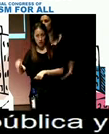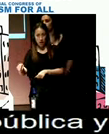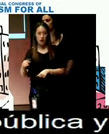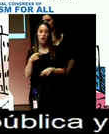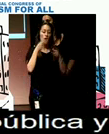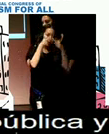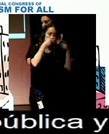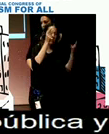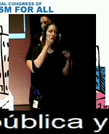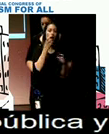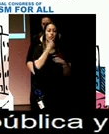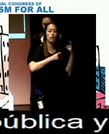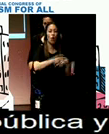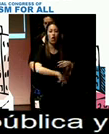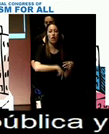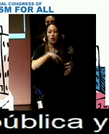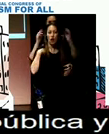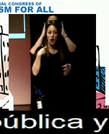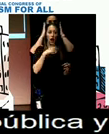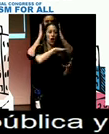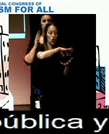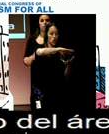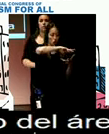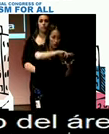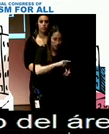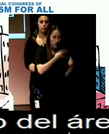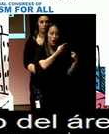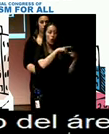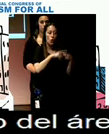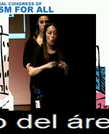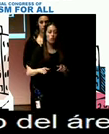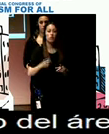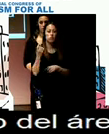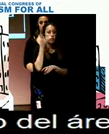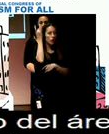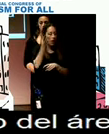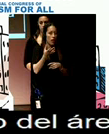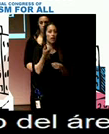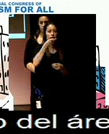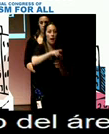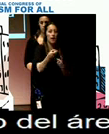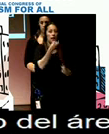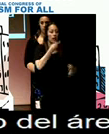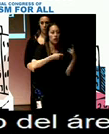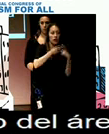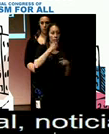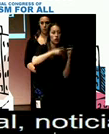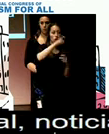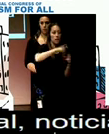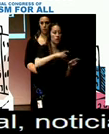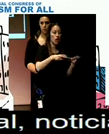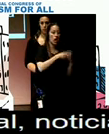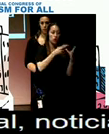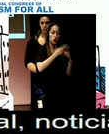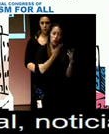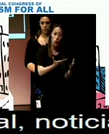about Calypso, as well as EU initiatives. You have member and partner data. You have a marketplace which just